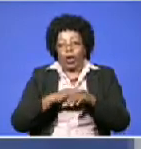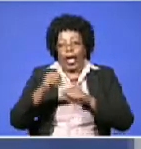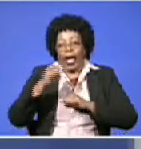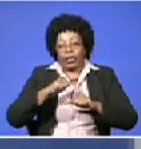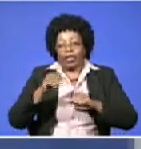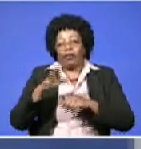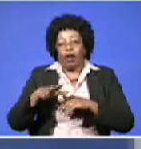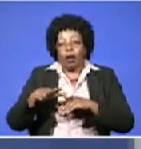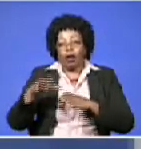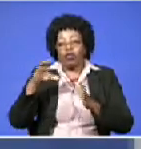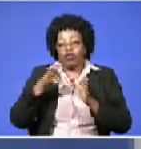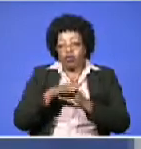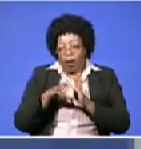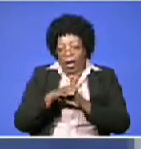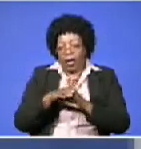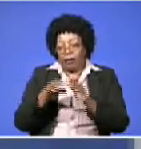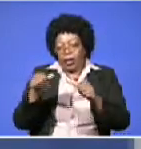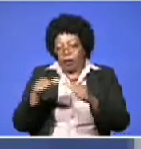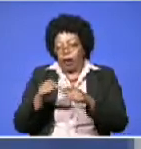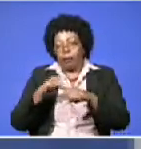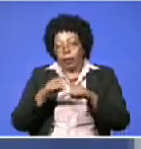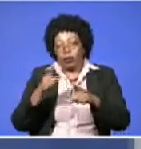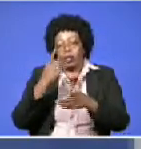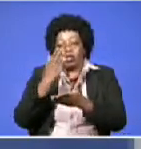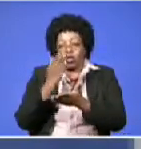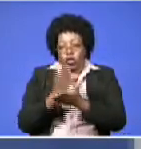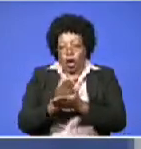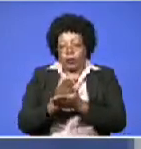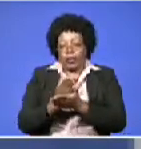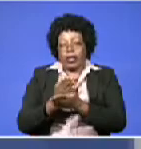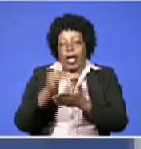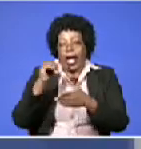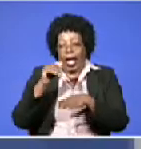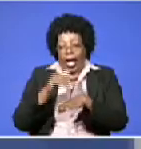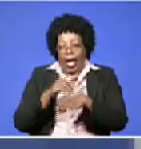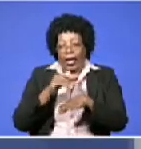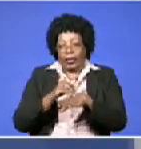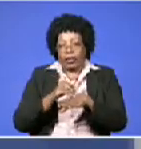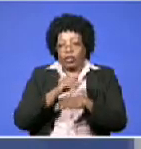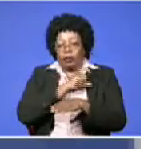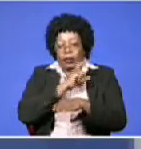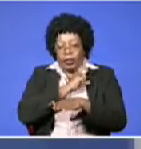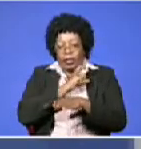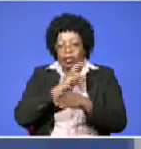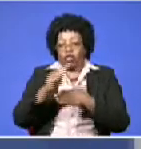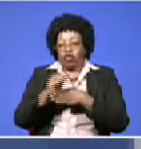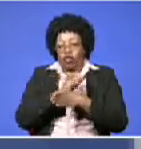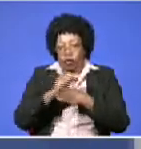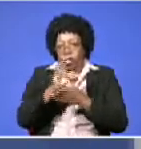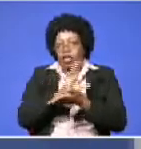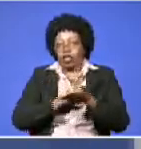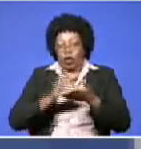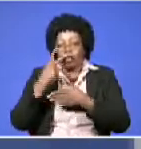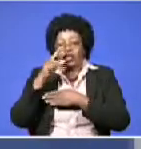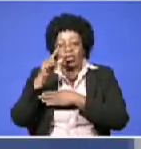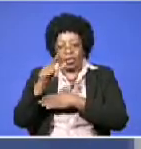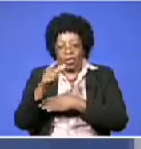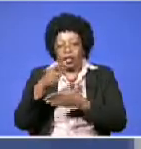crime scene, but the news team stopped by the police training college to get a first-hand view of the scenes of crime. Take a